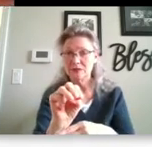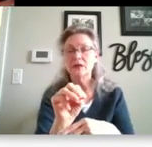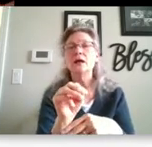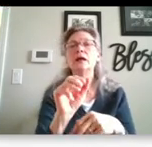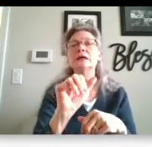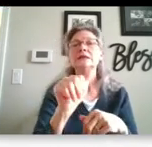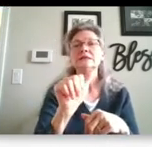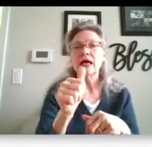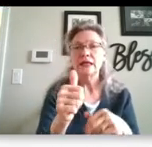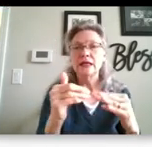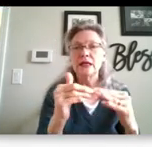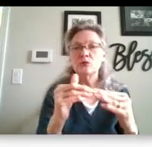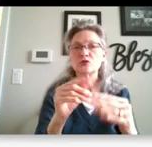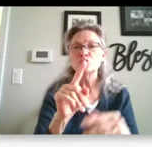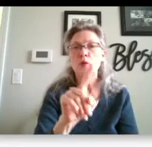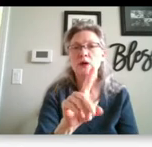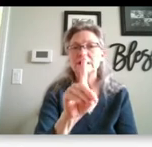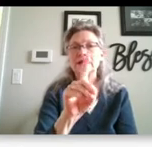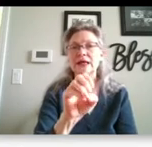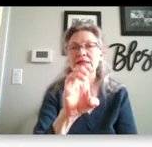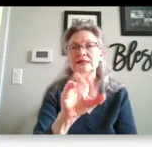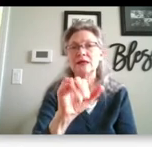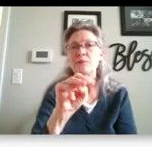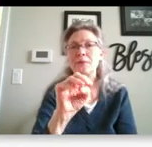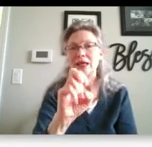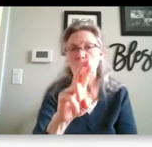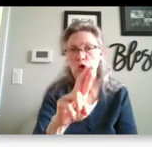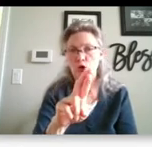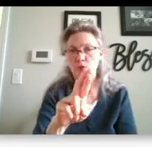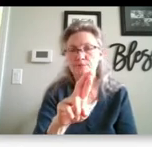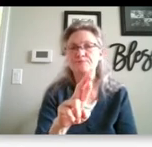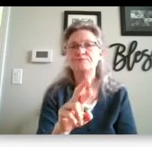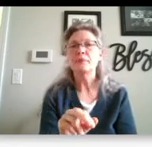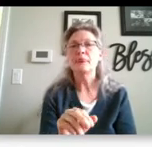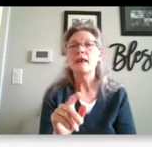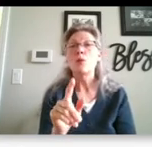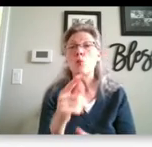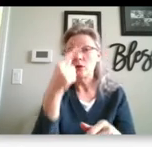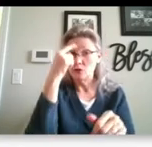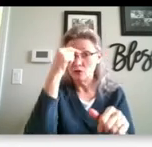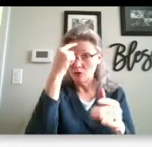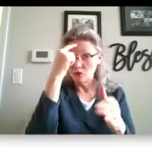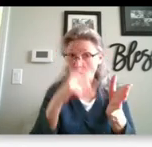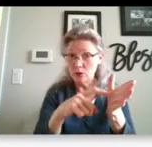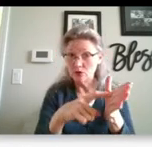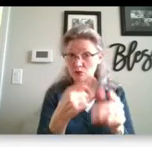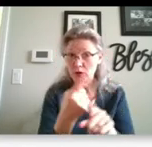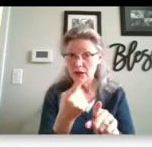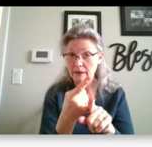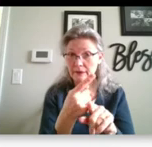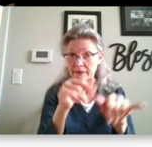10 to make 1 decimeter. And so what you are starting to notice, right, is this common